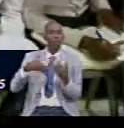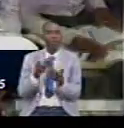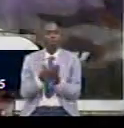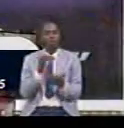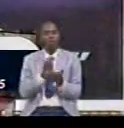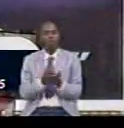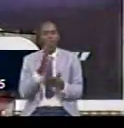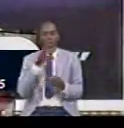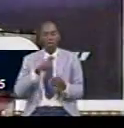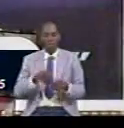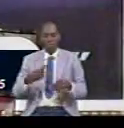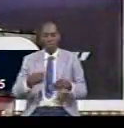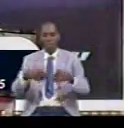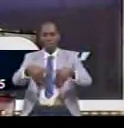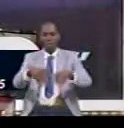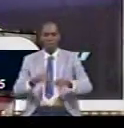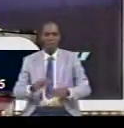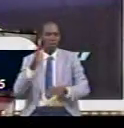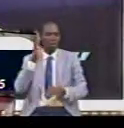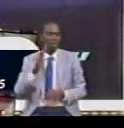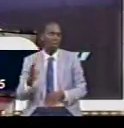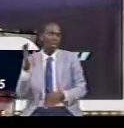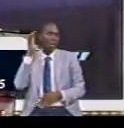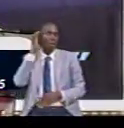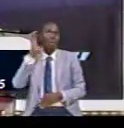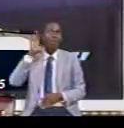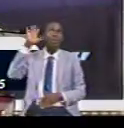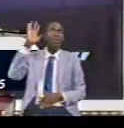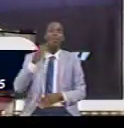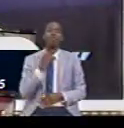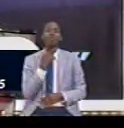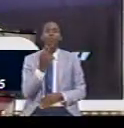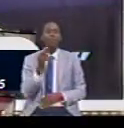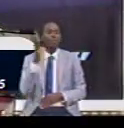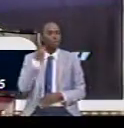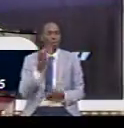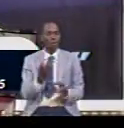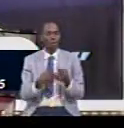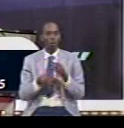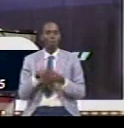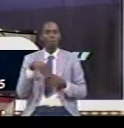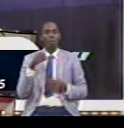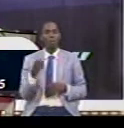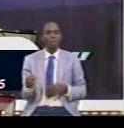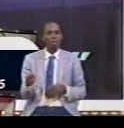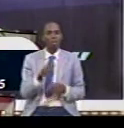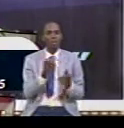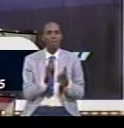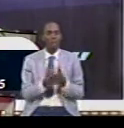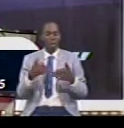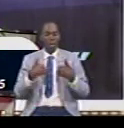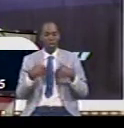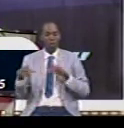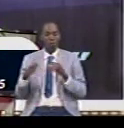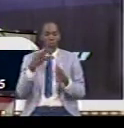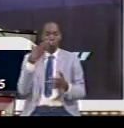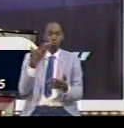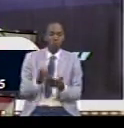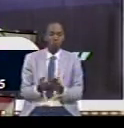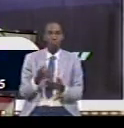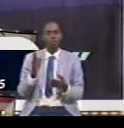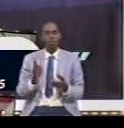the grave shall hear his voice and shall come forth. They that have done good unto